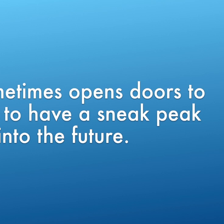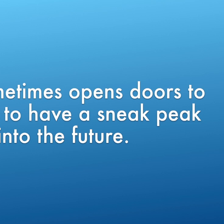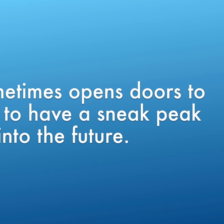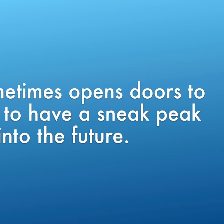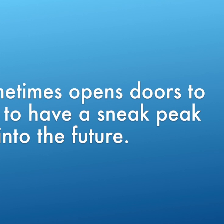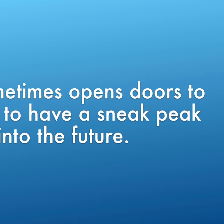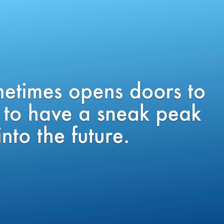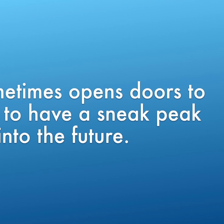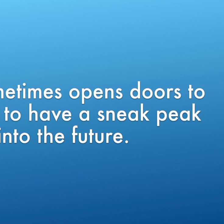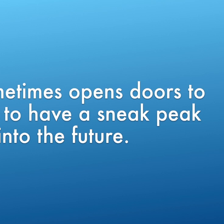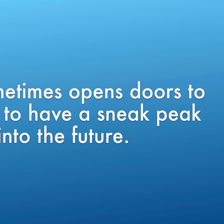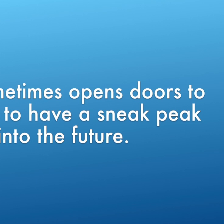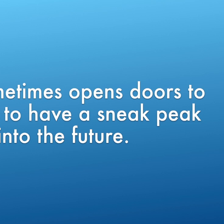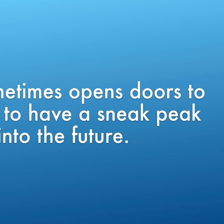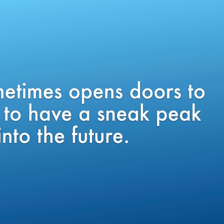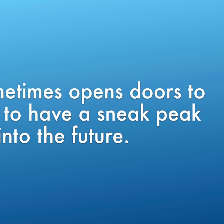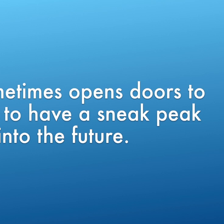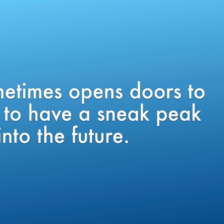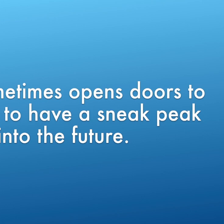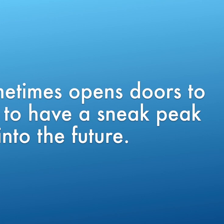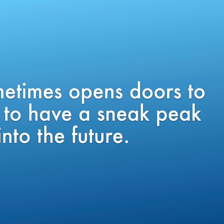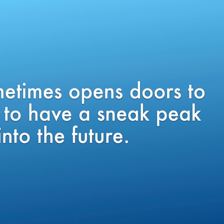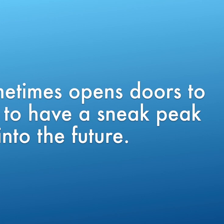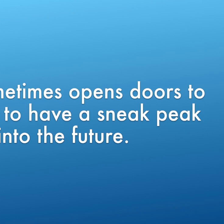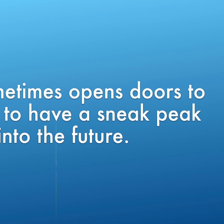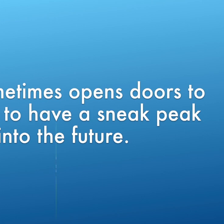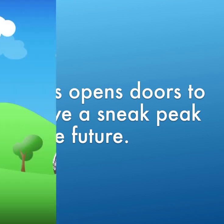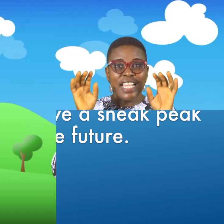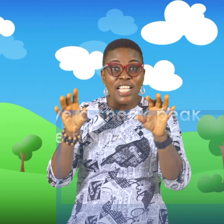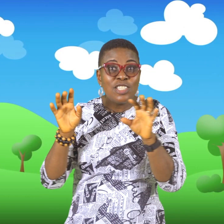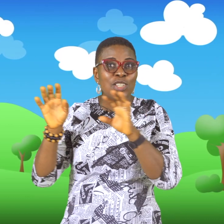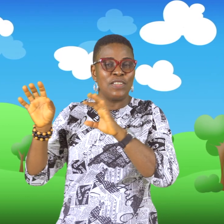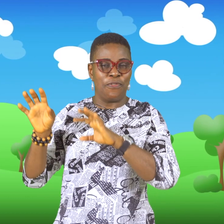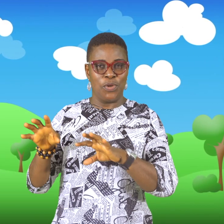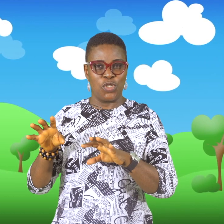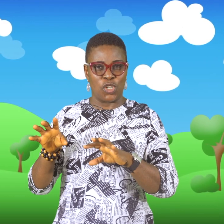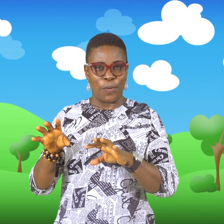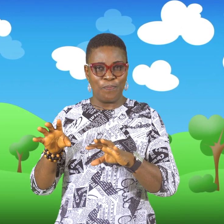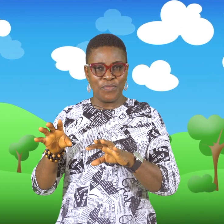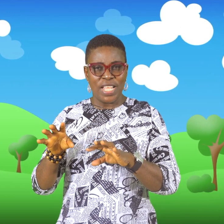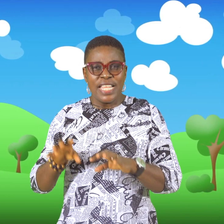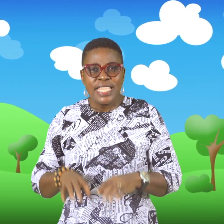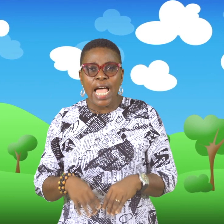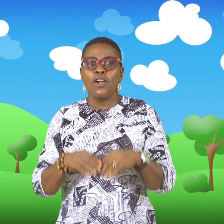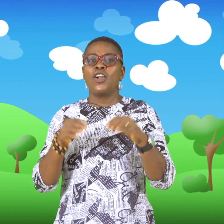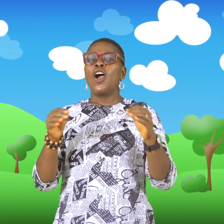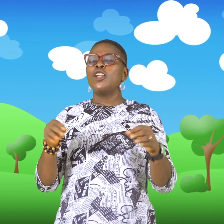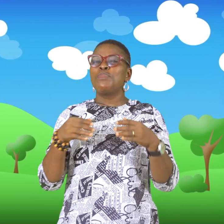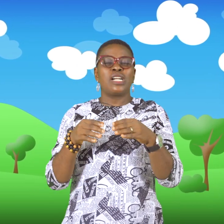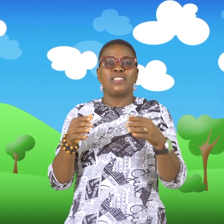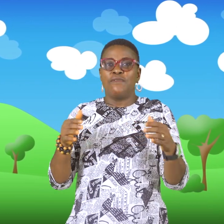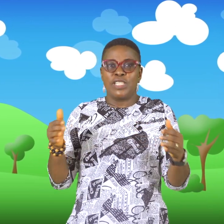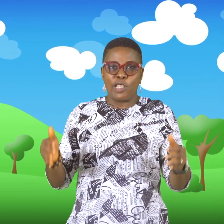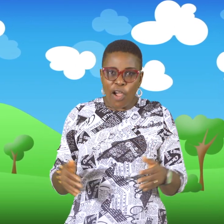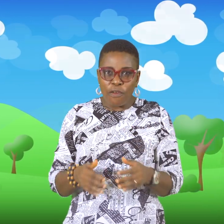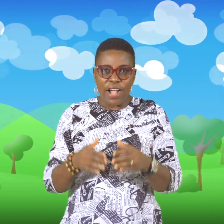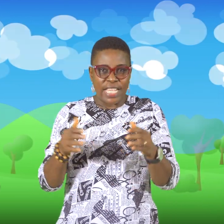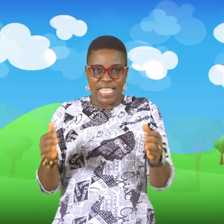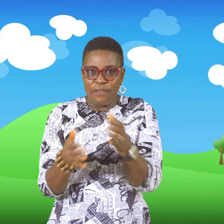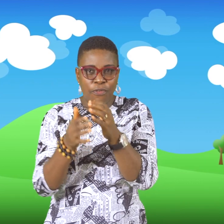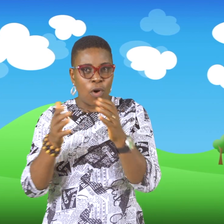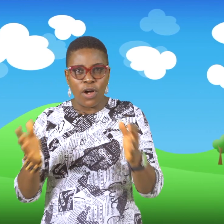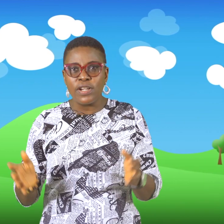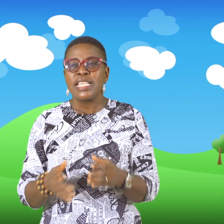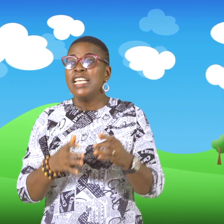have something there? And you peep into it and you come back, sneak peek into the future. Now, God, because of his love